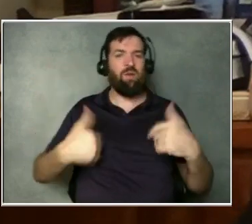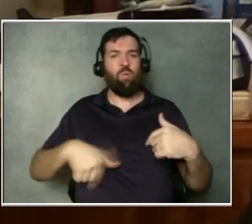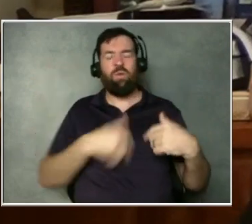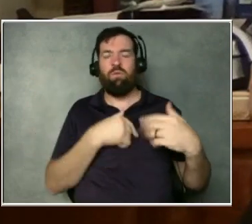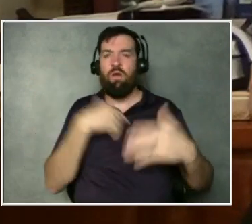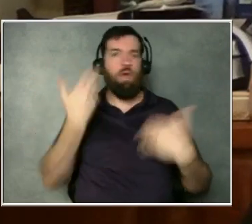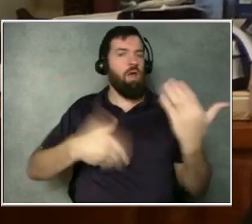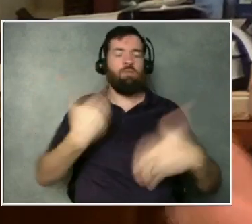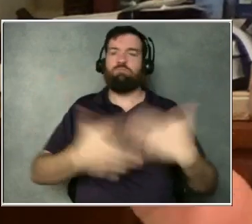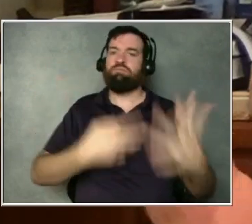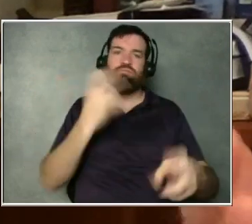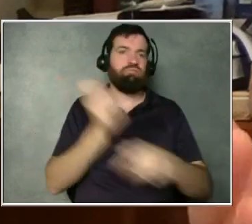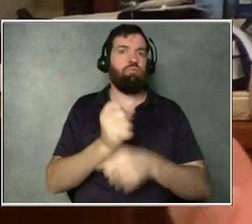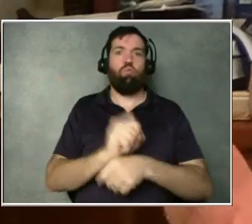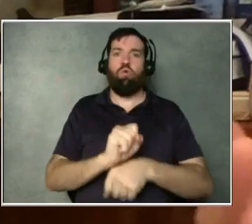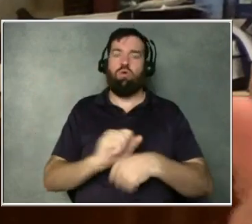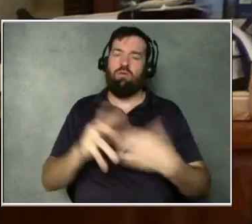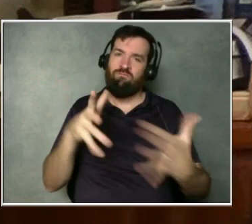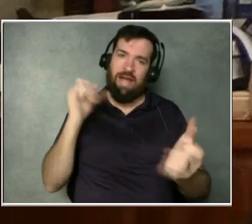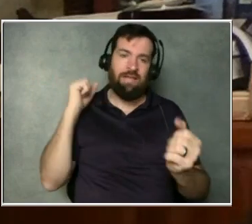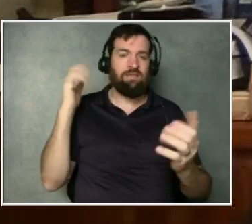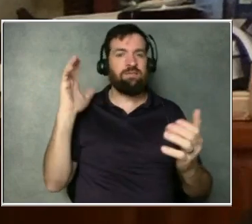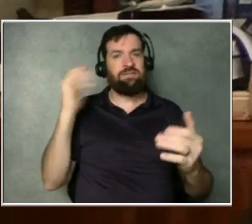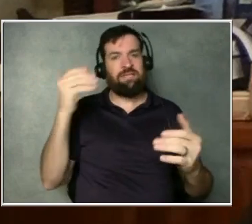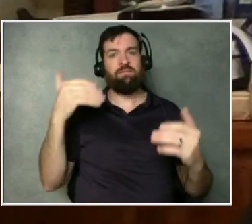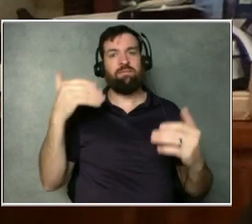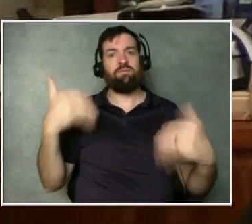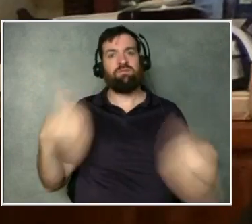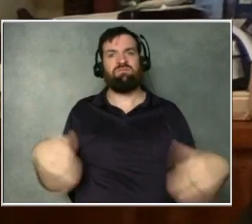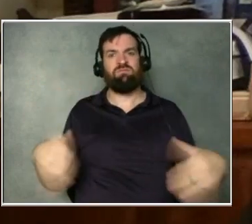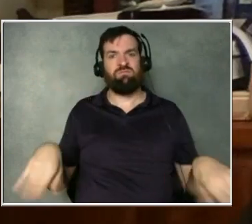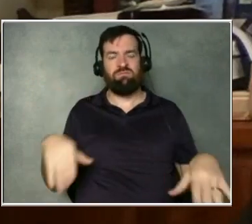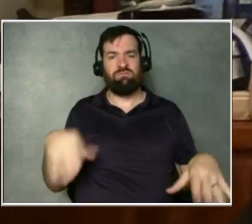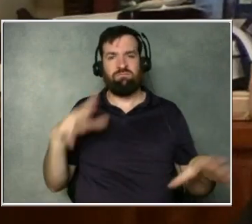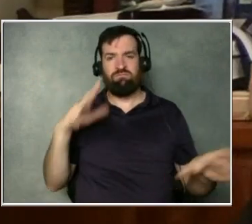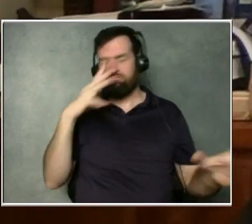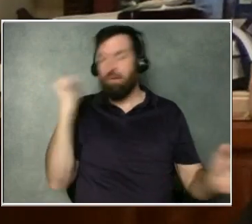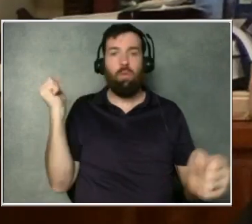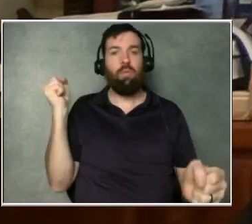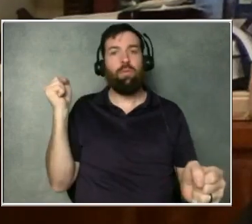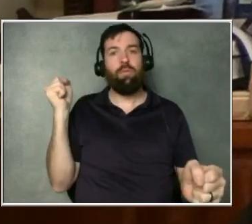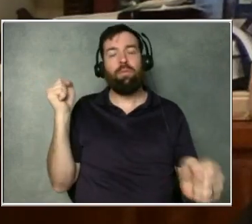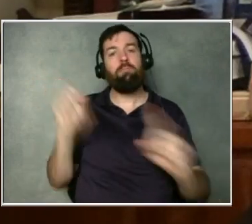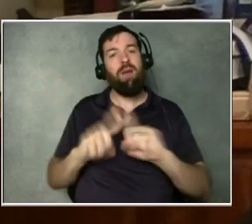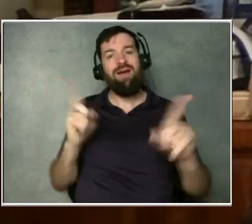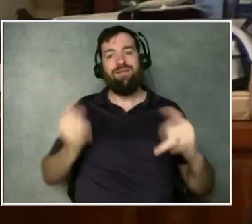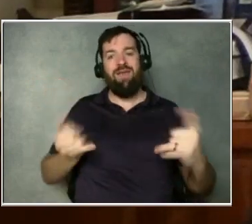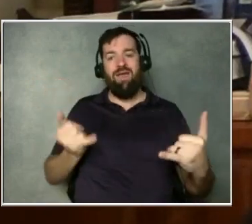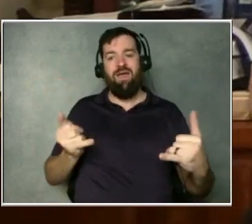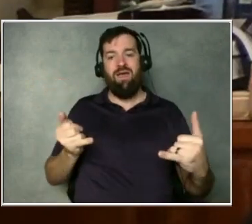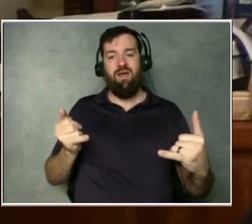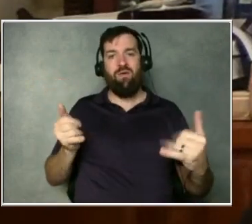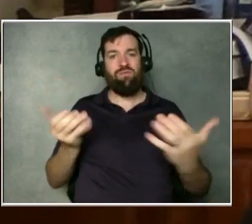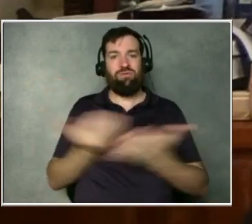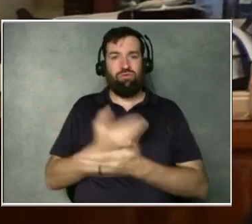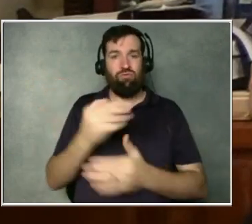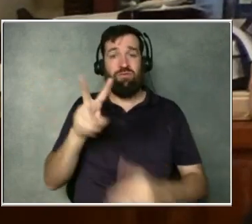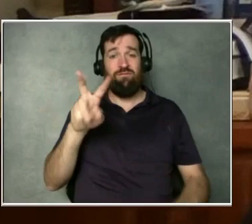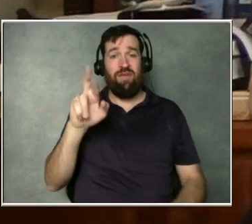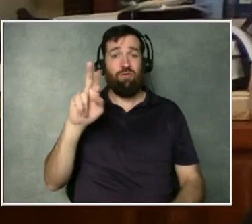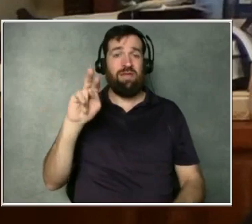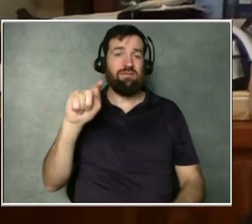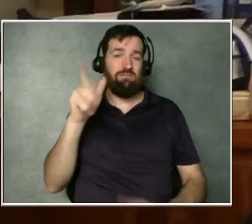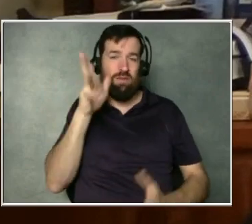fast and hard that it seems an absolute blur. But, we're now facing new variants, which maybe we'll talk